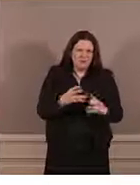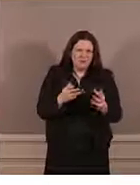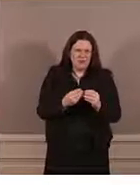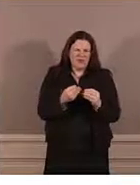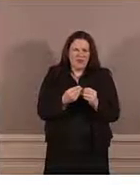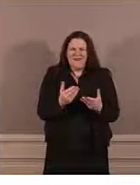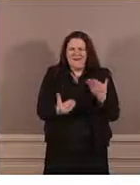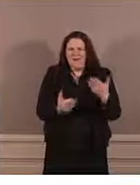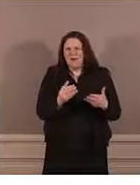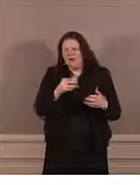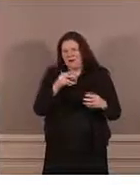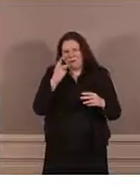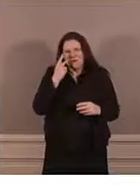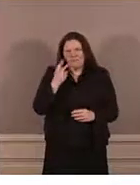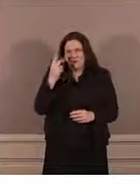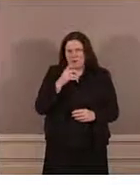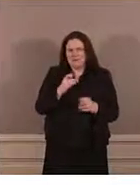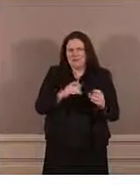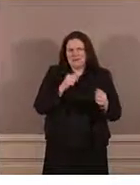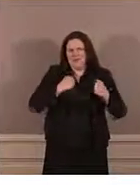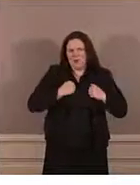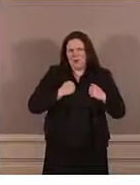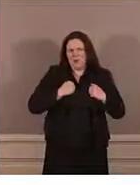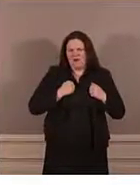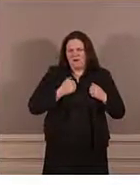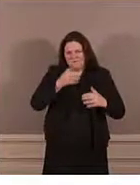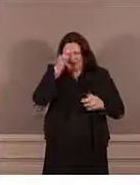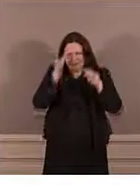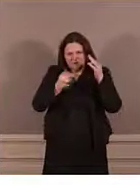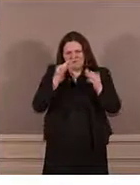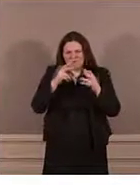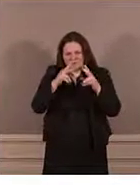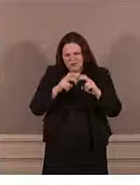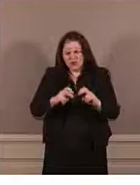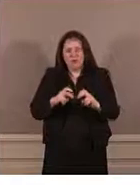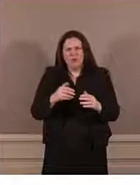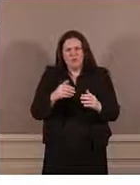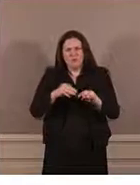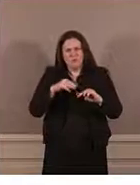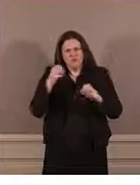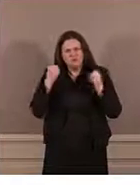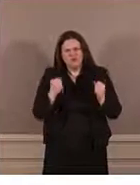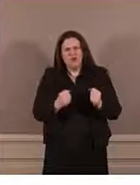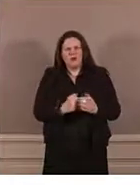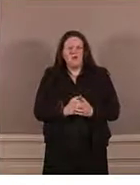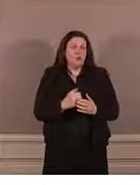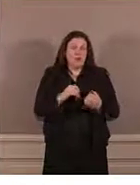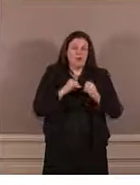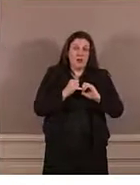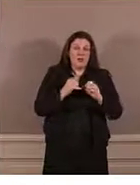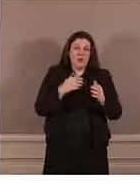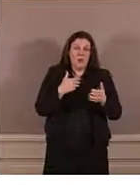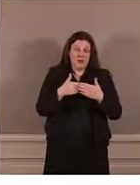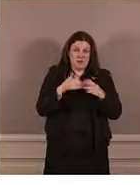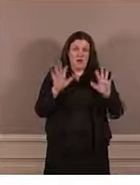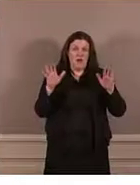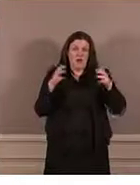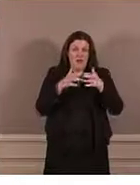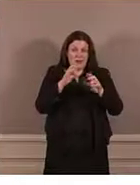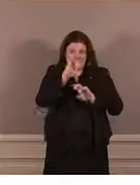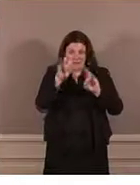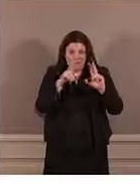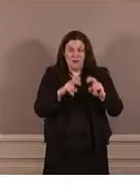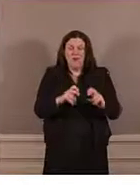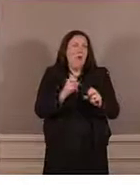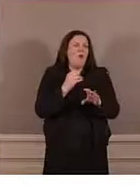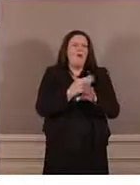it really makes our findings more robust. So I did say we tried to do an online survey. We sent this out to all